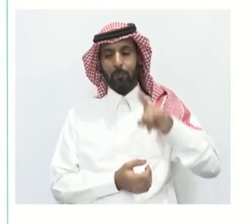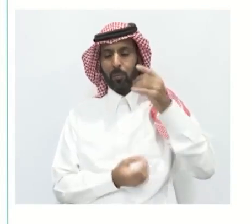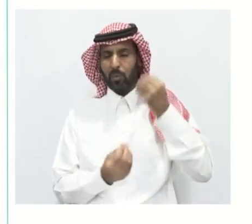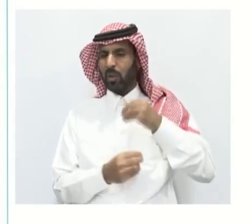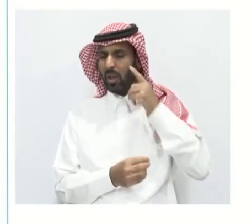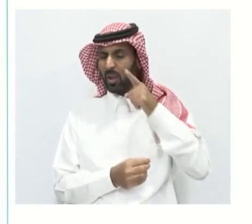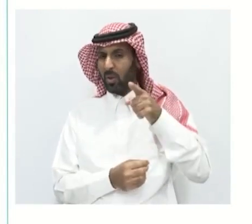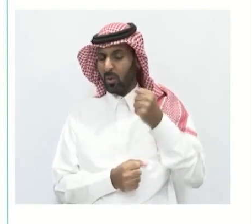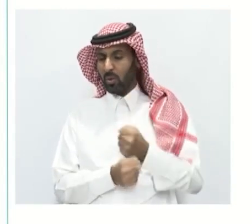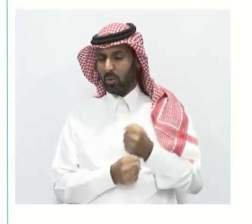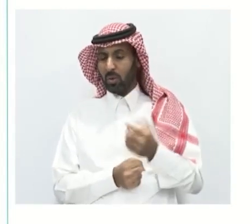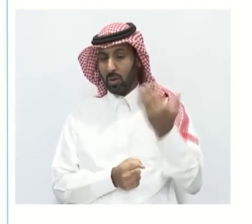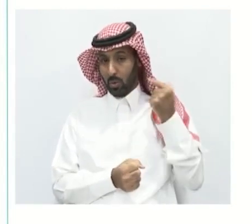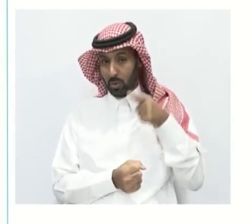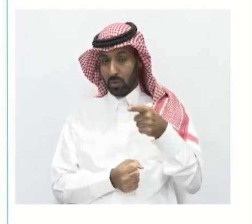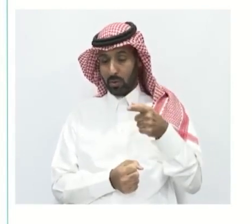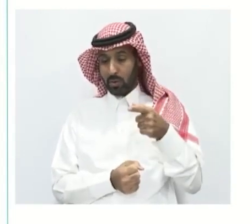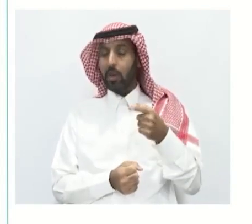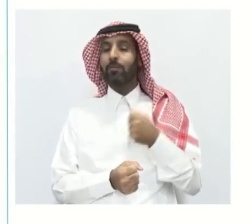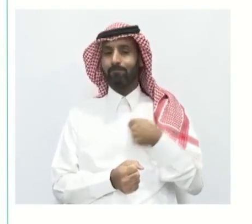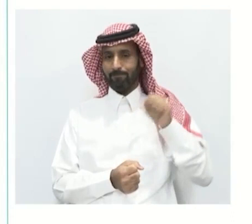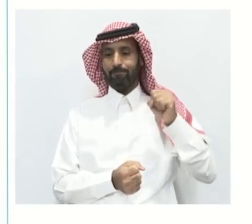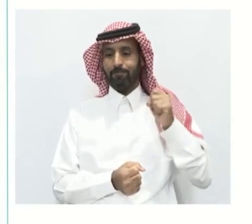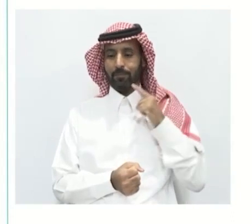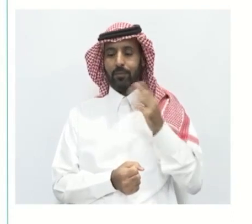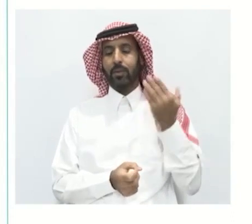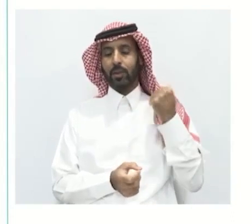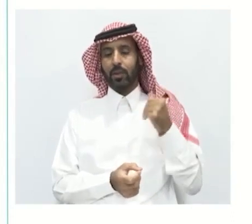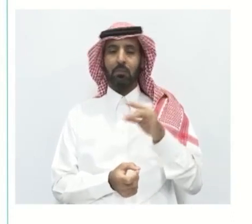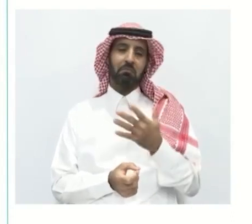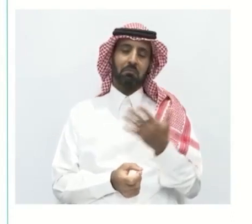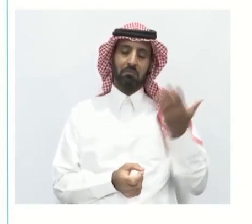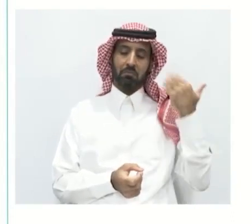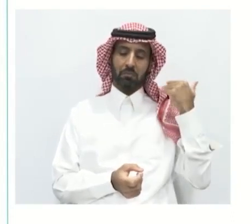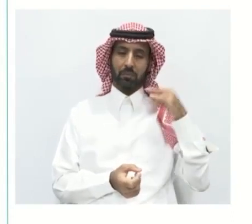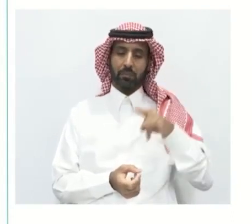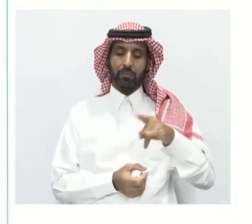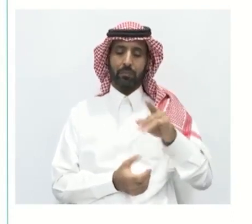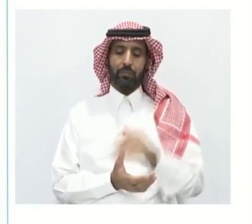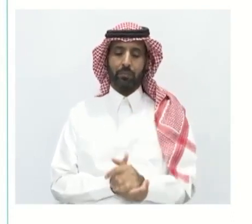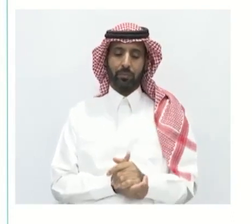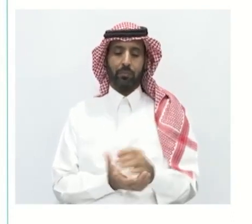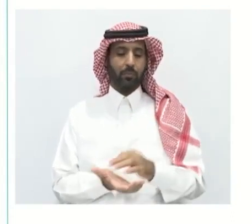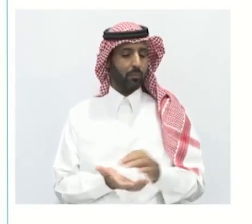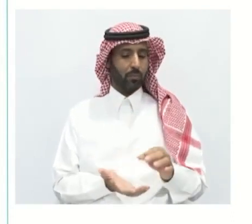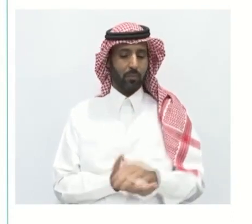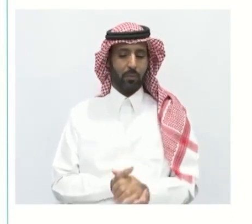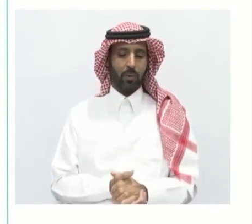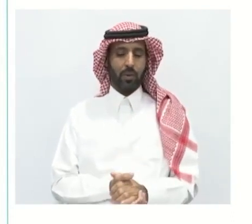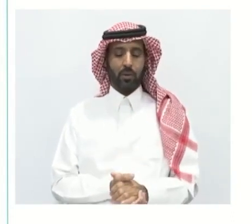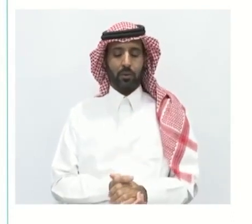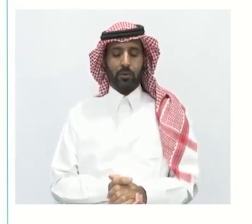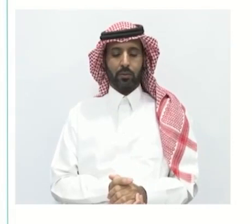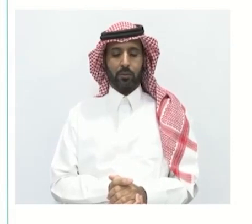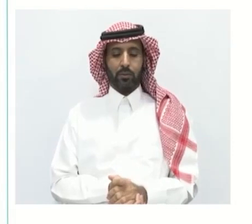lot in your job? Yes, I used to or would travel to any new place every